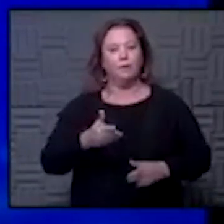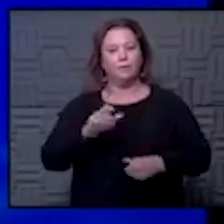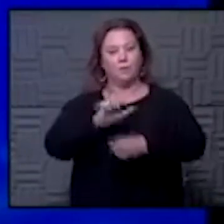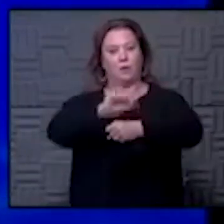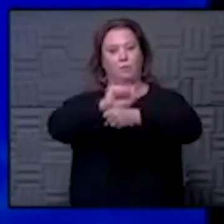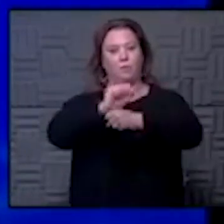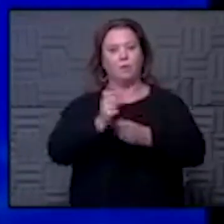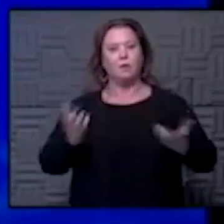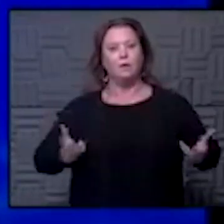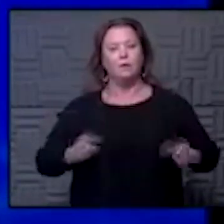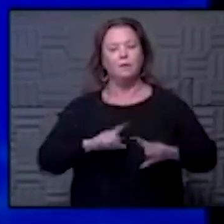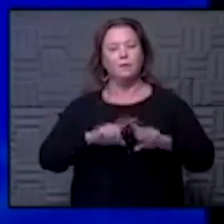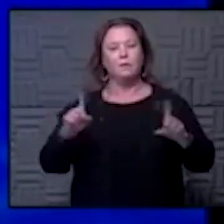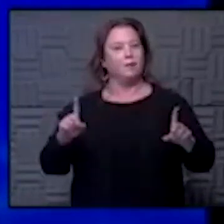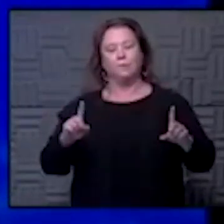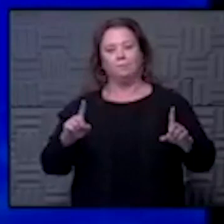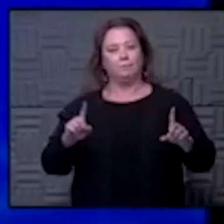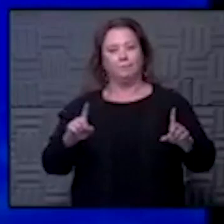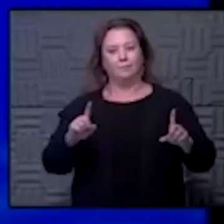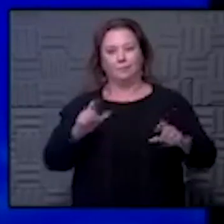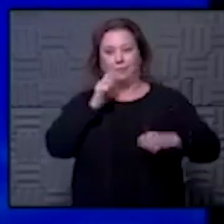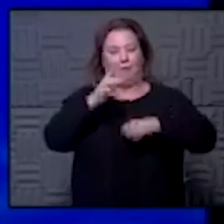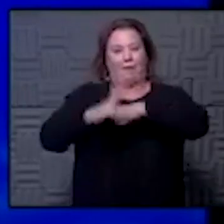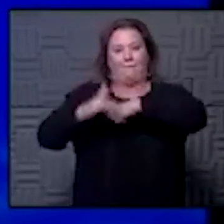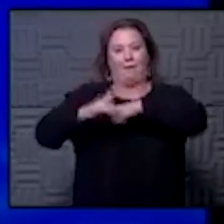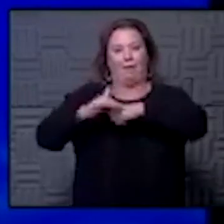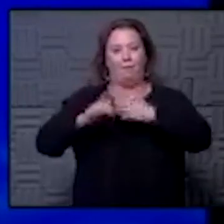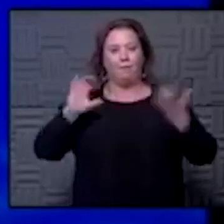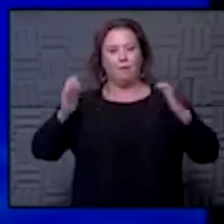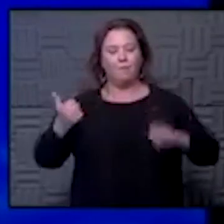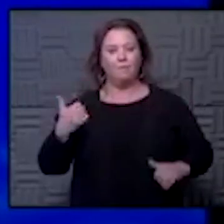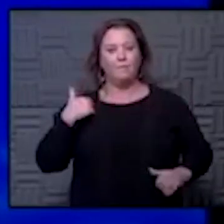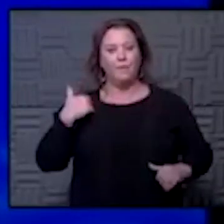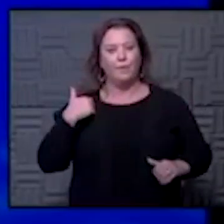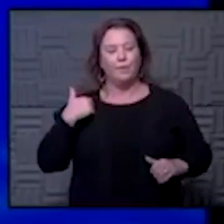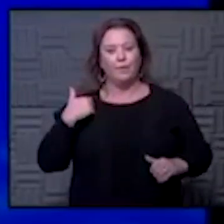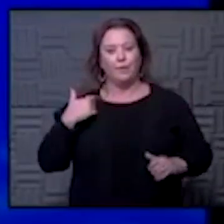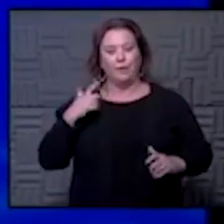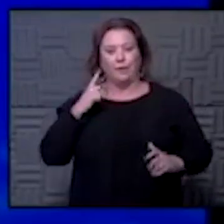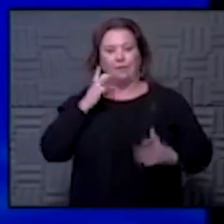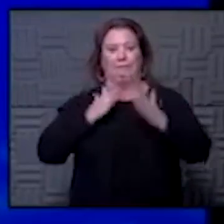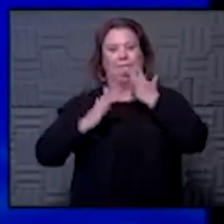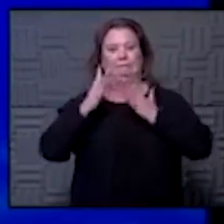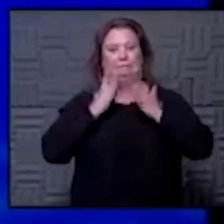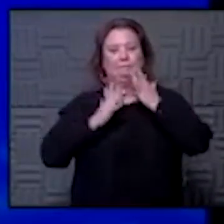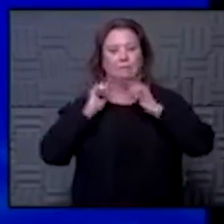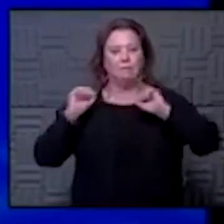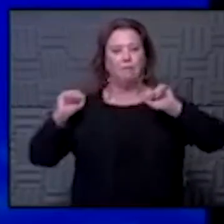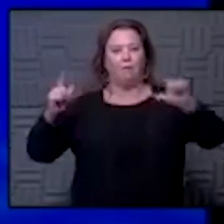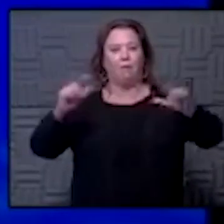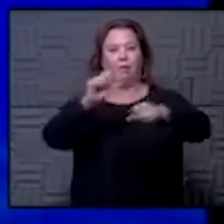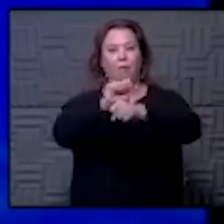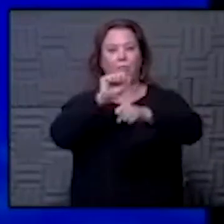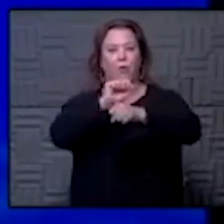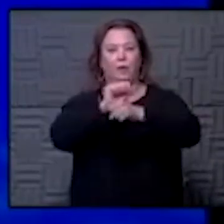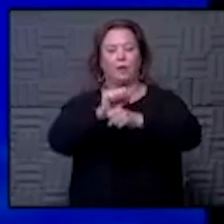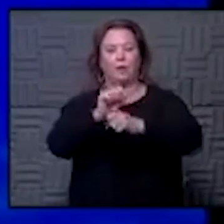work, but they're just not as available as they once were because everybody's scrambling for the same pool of